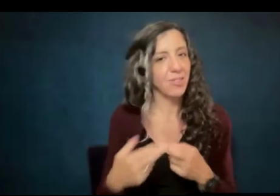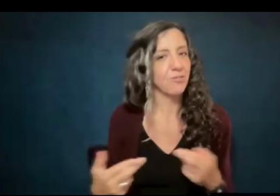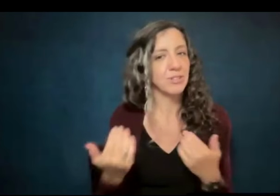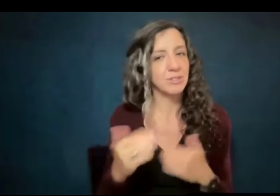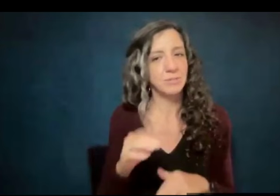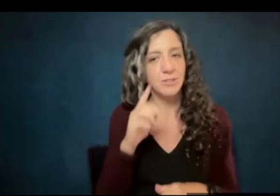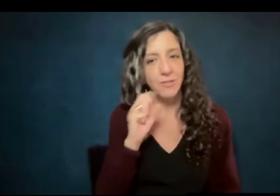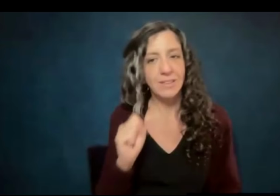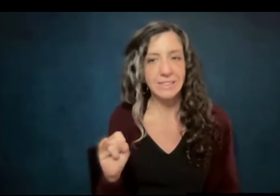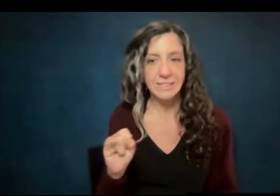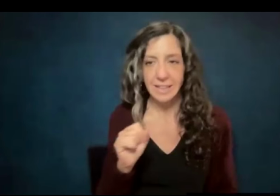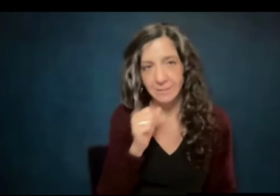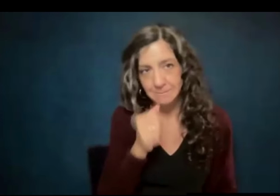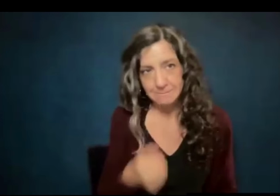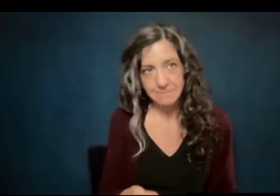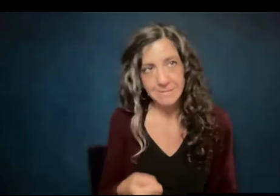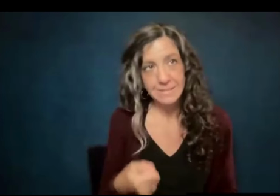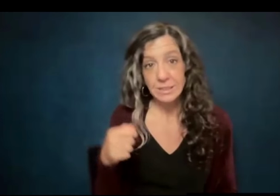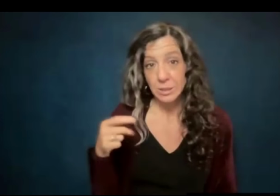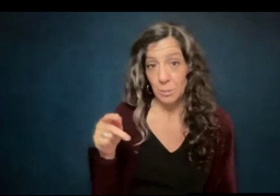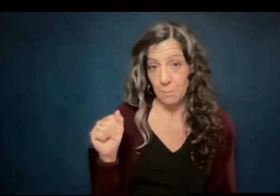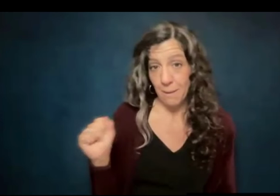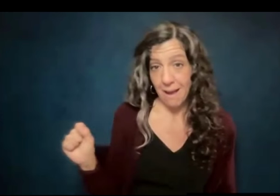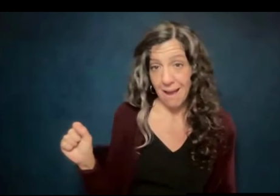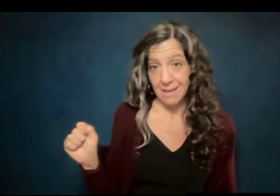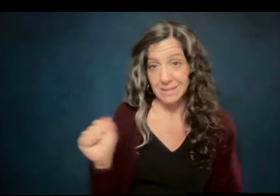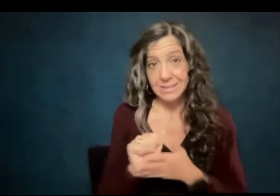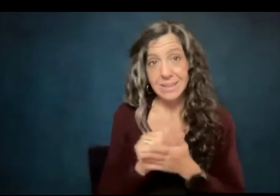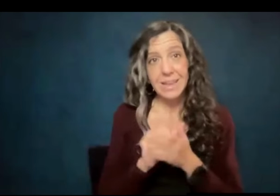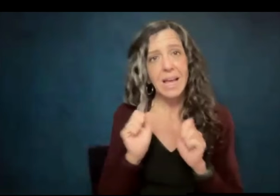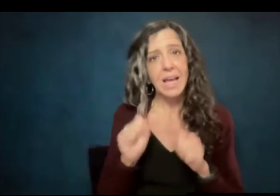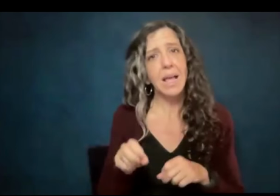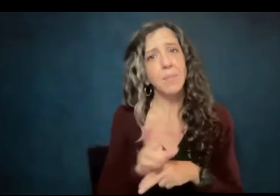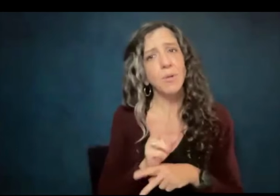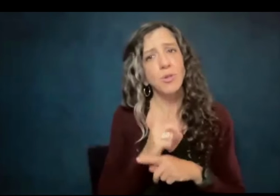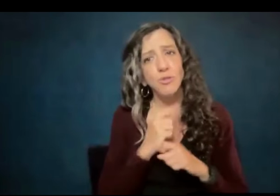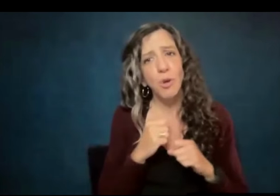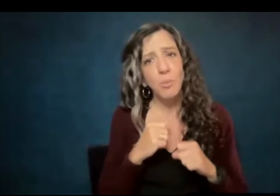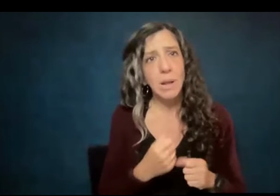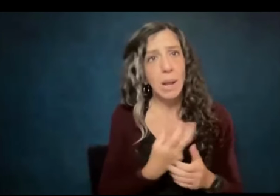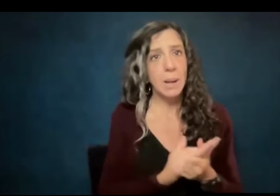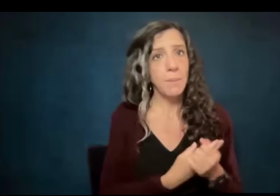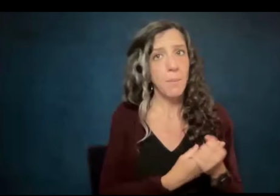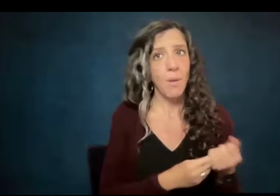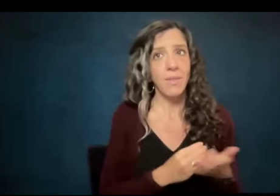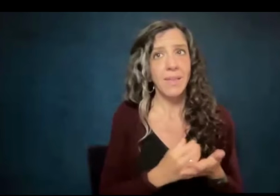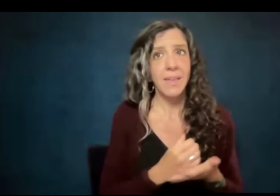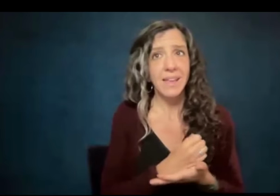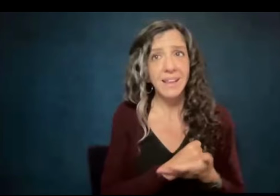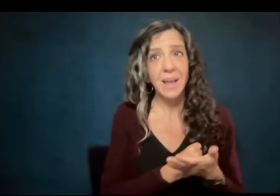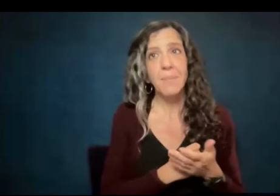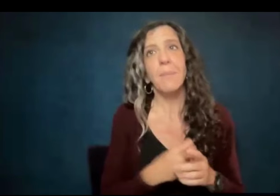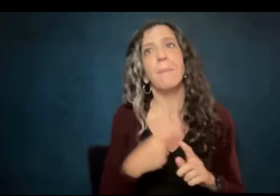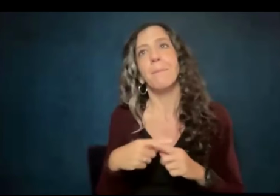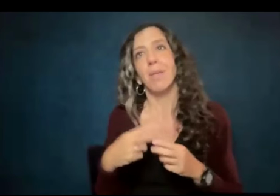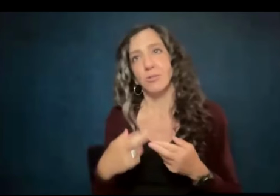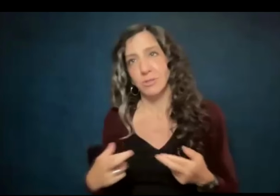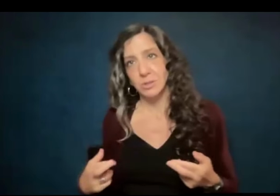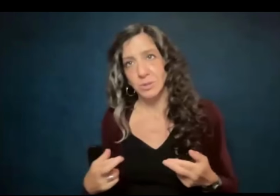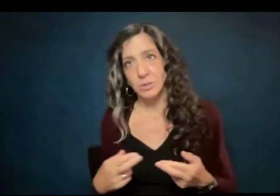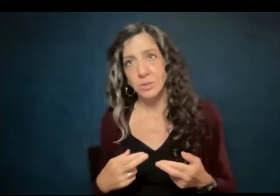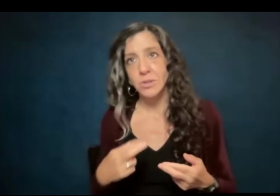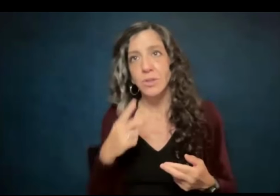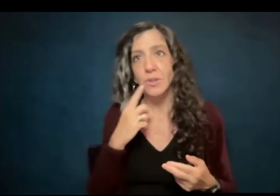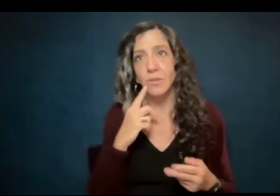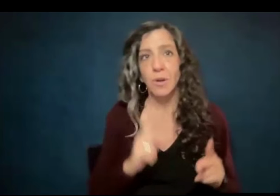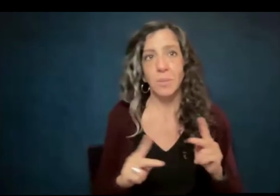for SSI. So pass accounts can be used to protect both income and resources for people